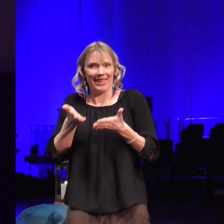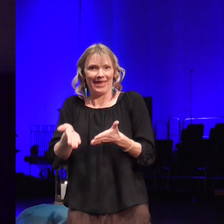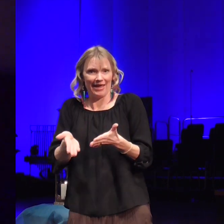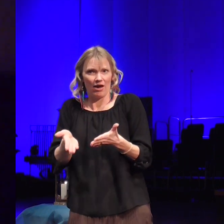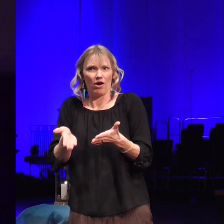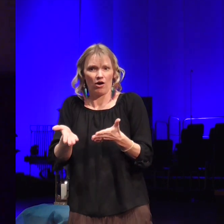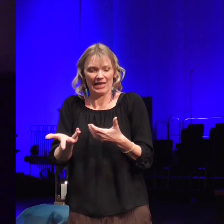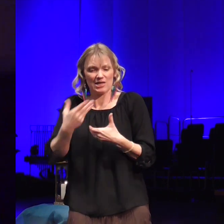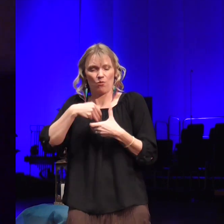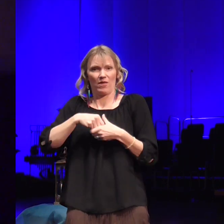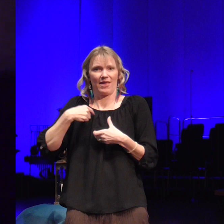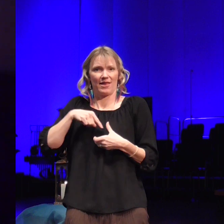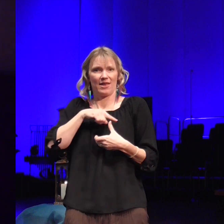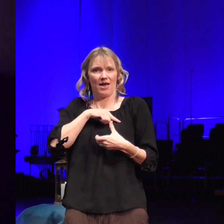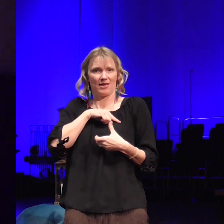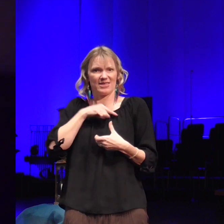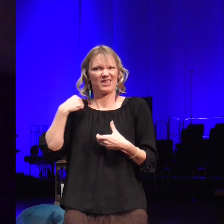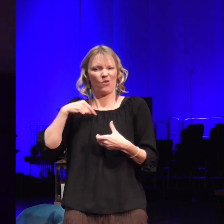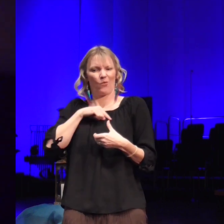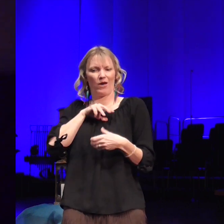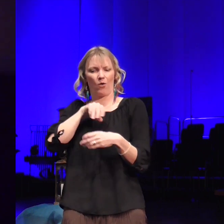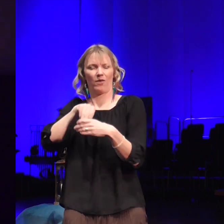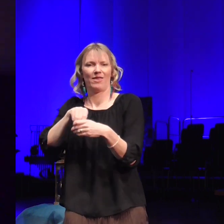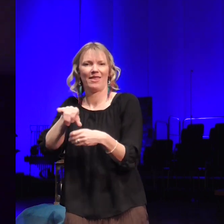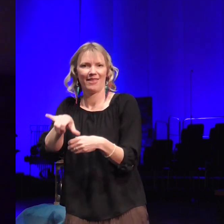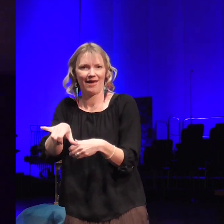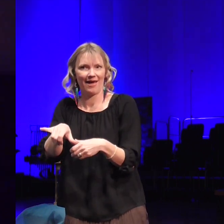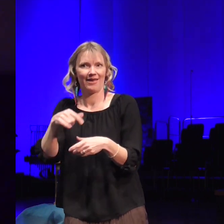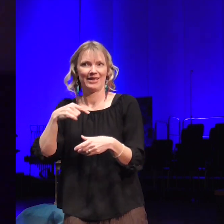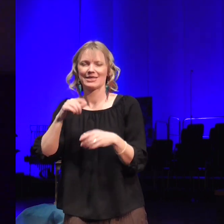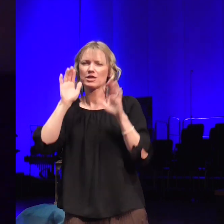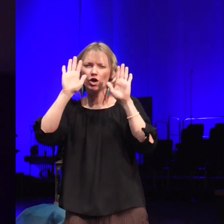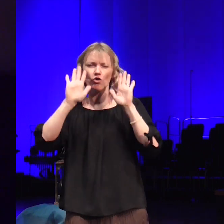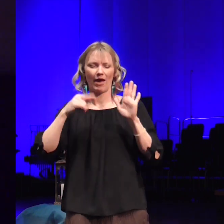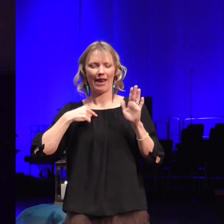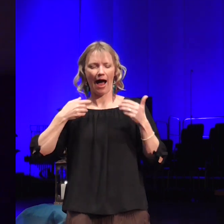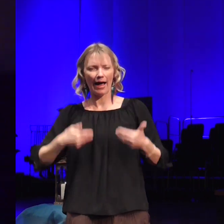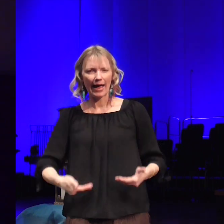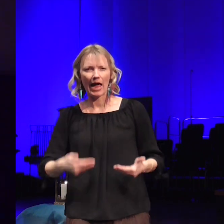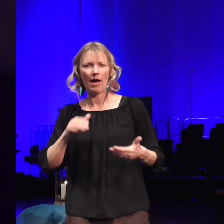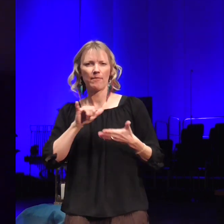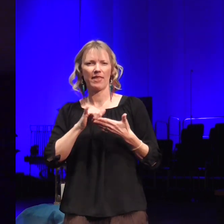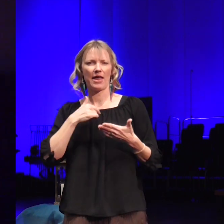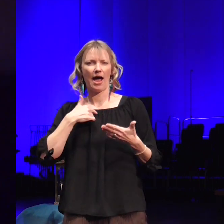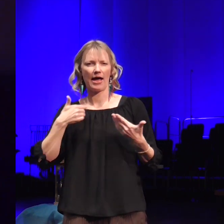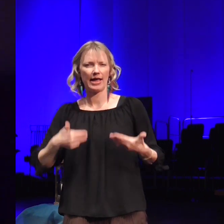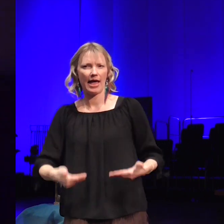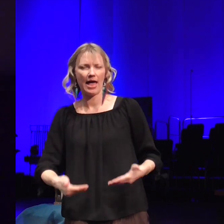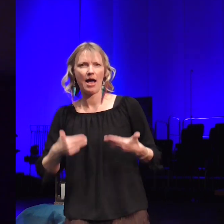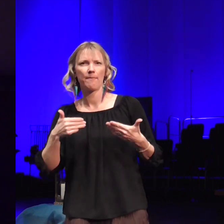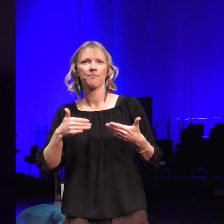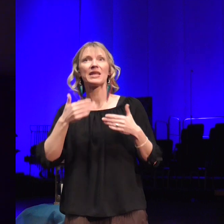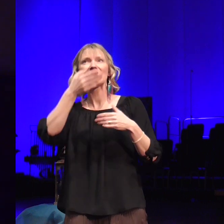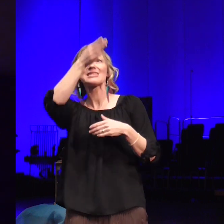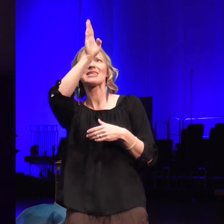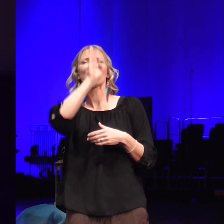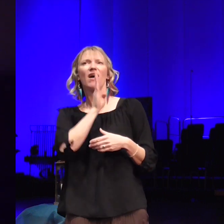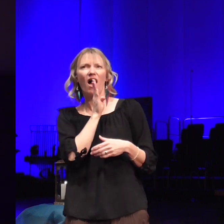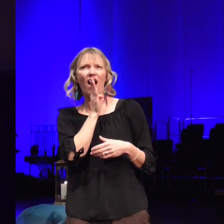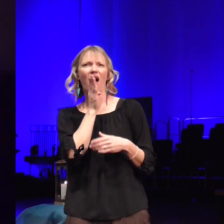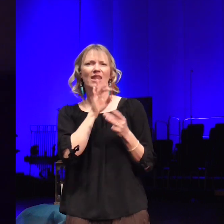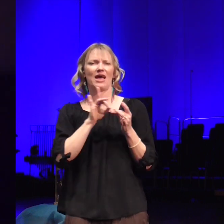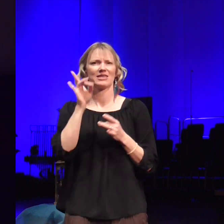us. It is the great I am that I am. It is the God essence within us, as